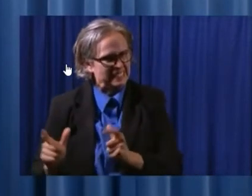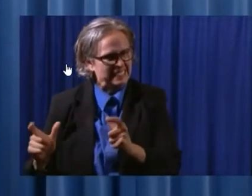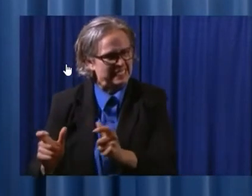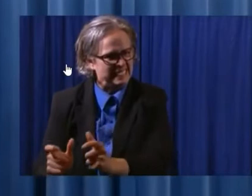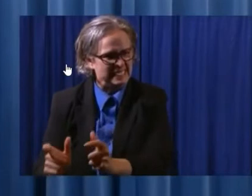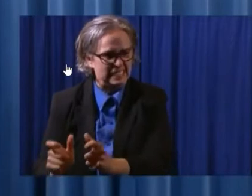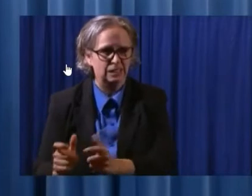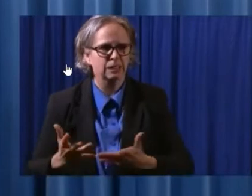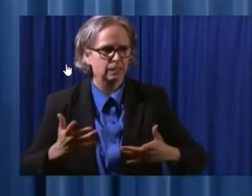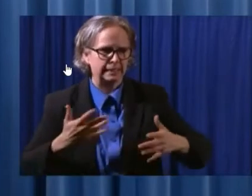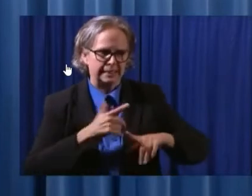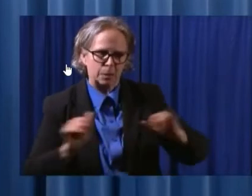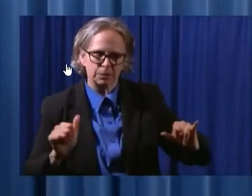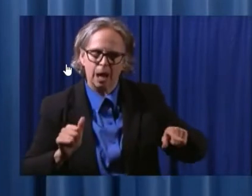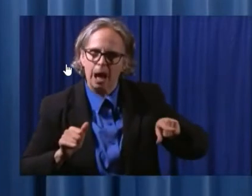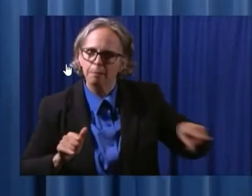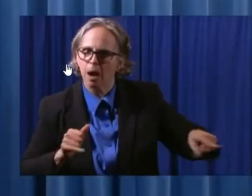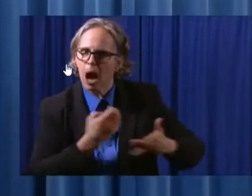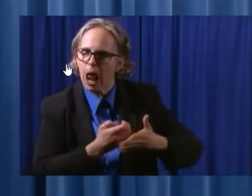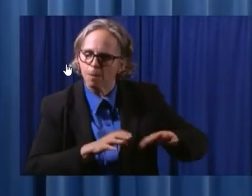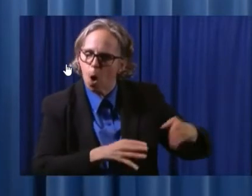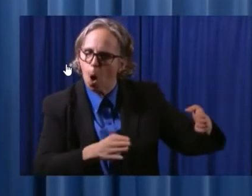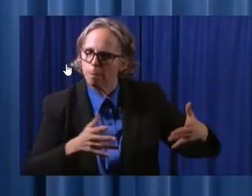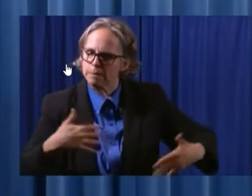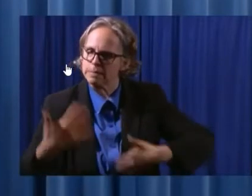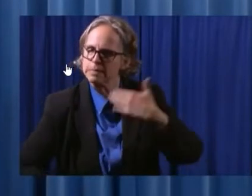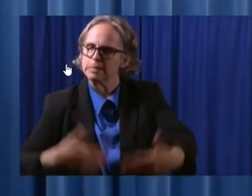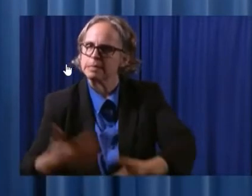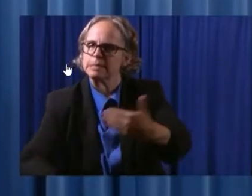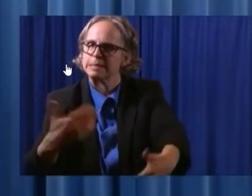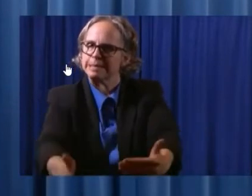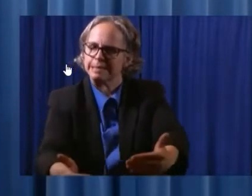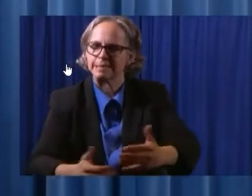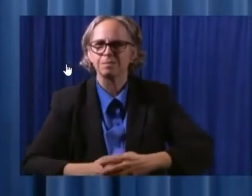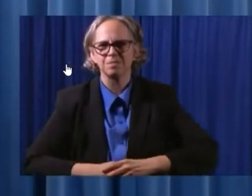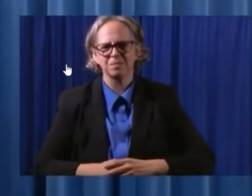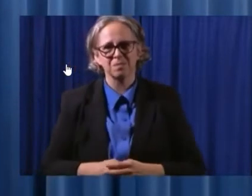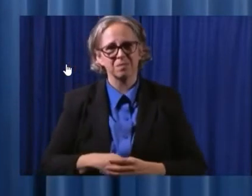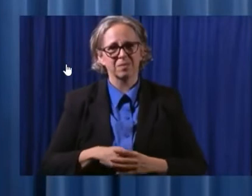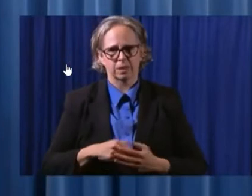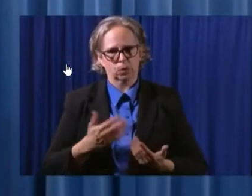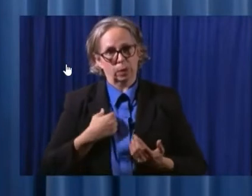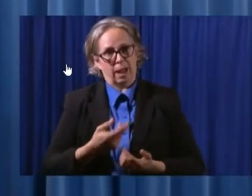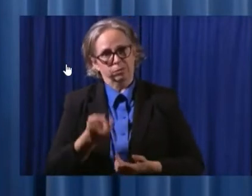are widely available to all Ohioans. These are our goals.